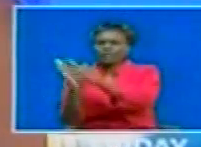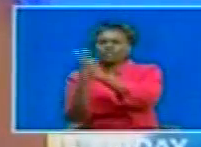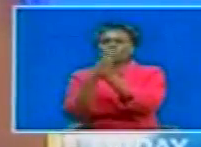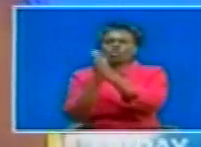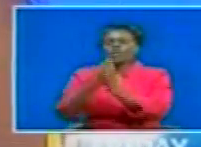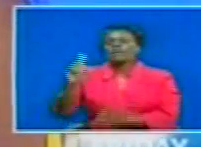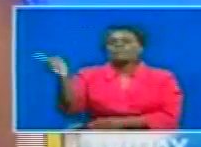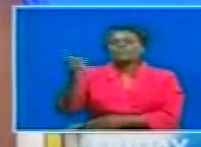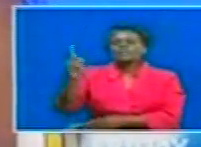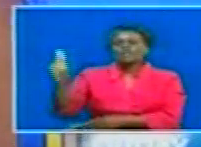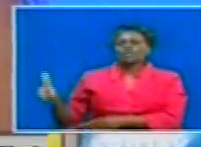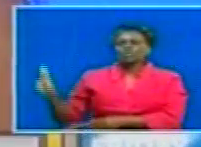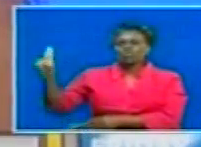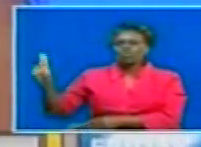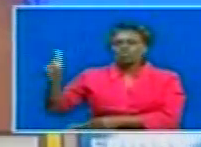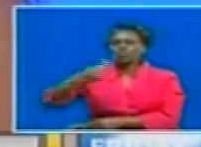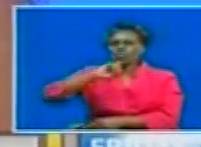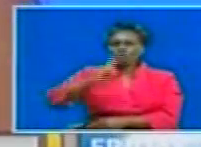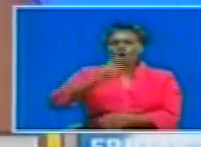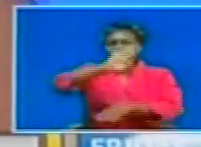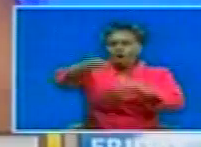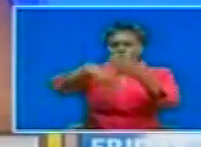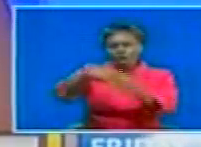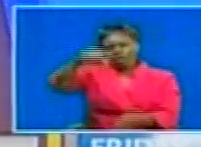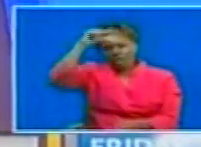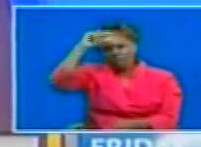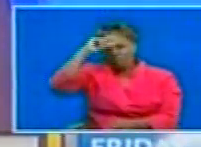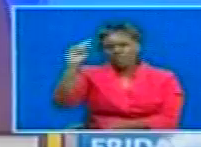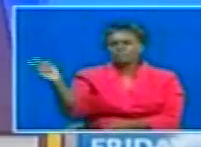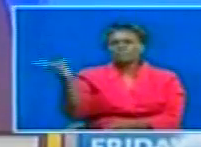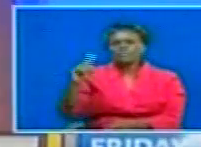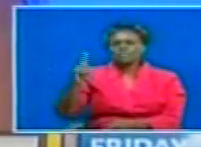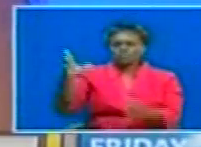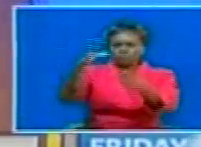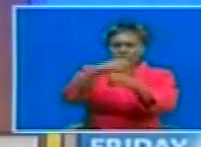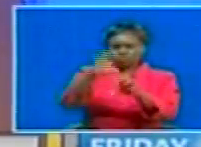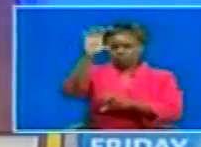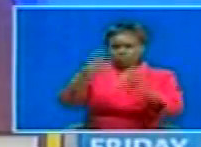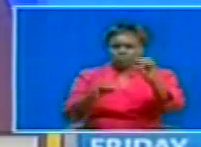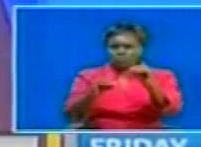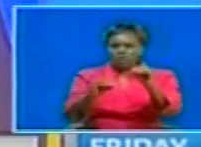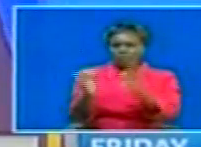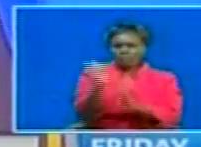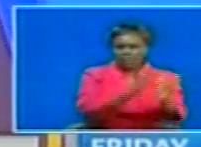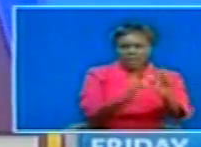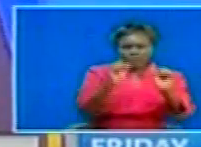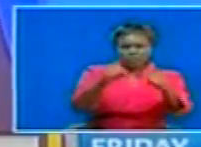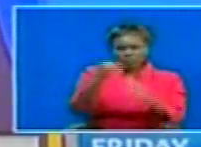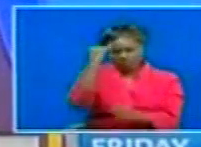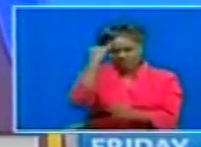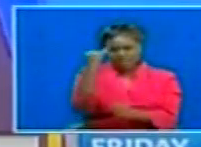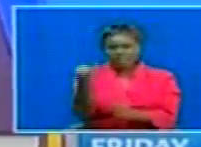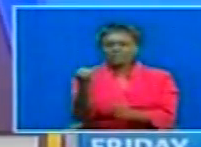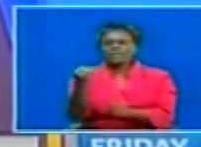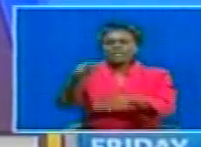President Uhuru Kenyatta has directed all government ministries and agencies to draft a strategy that will identify threats